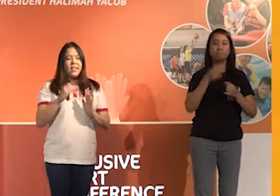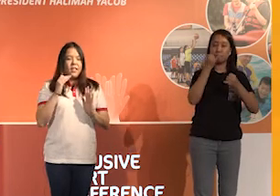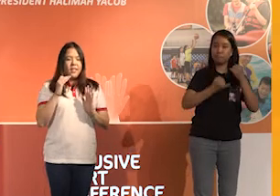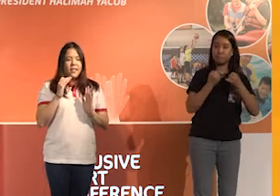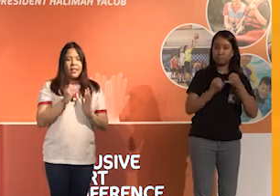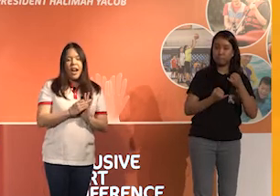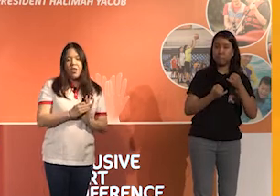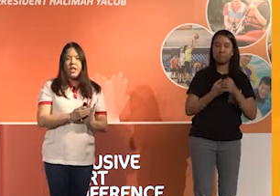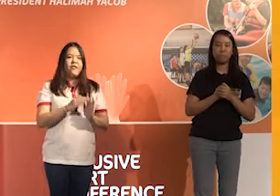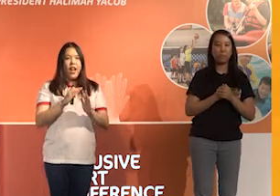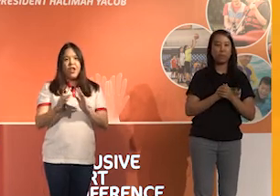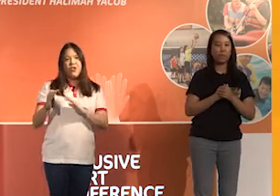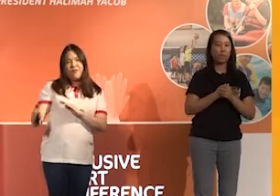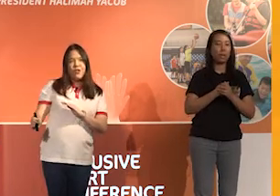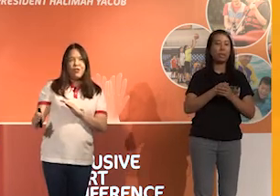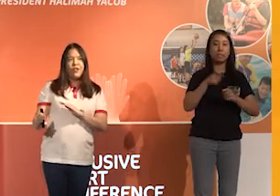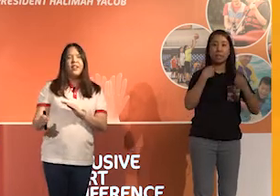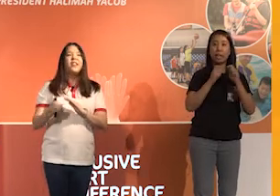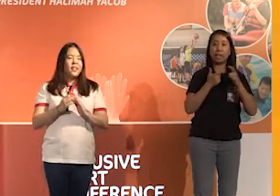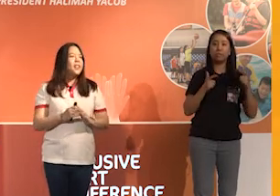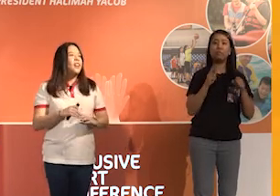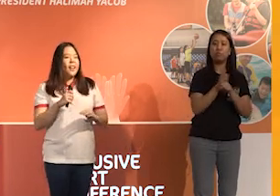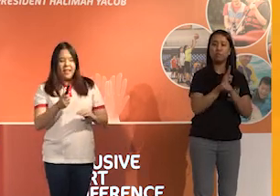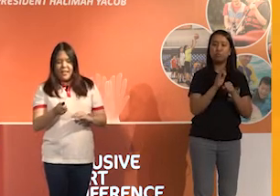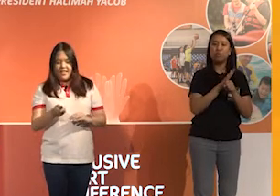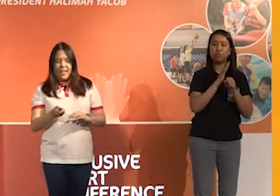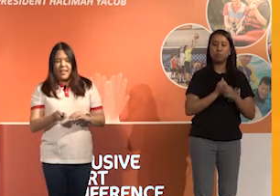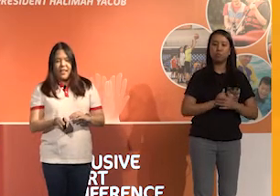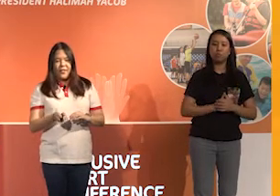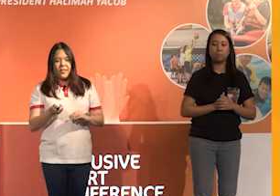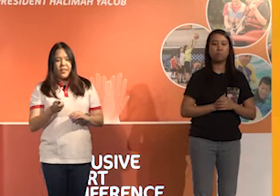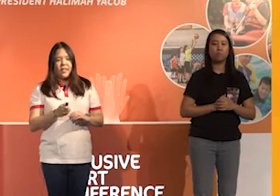is that language is very useful.